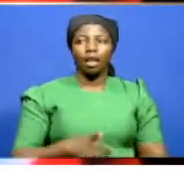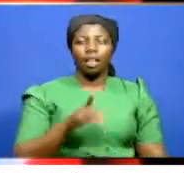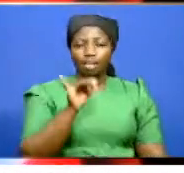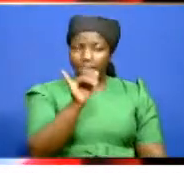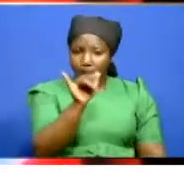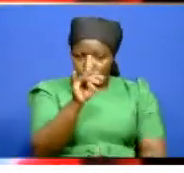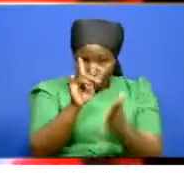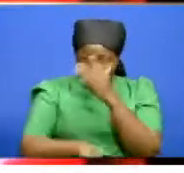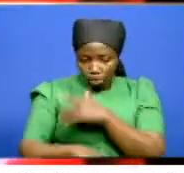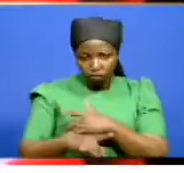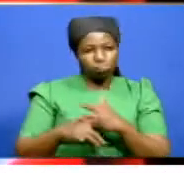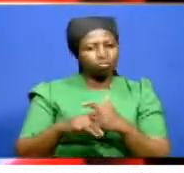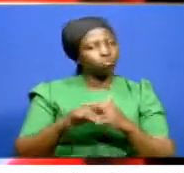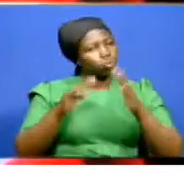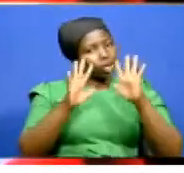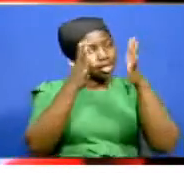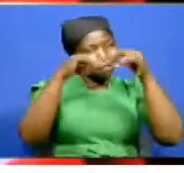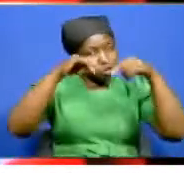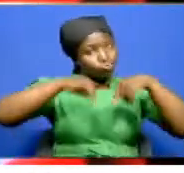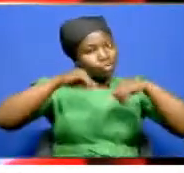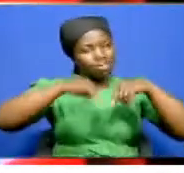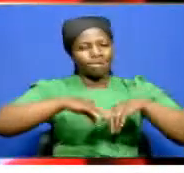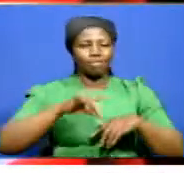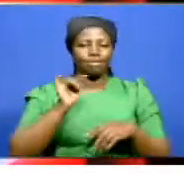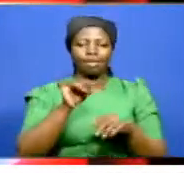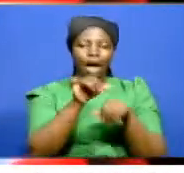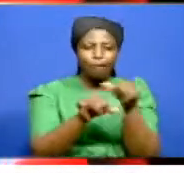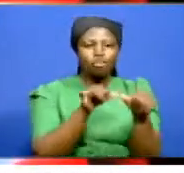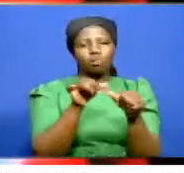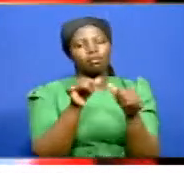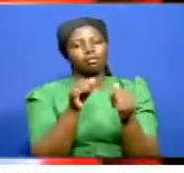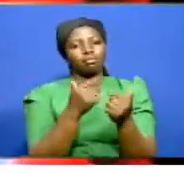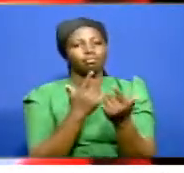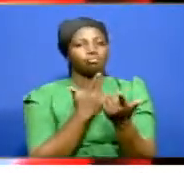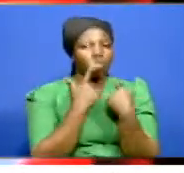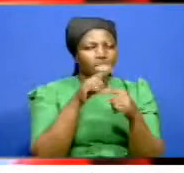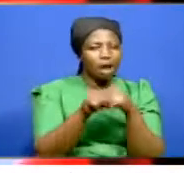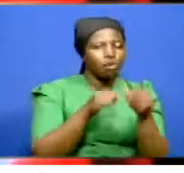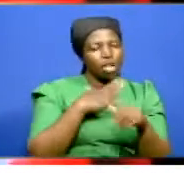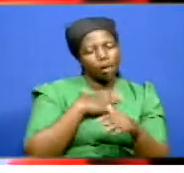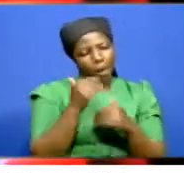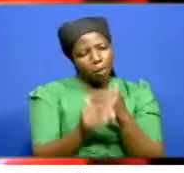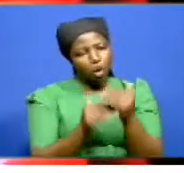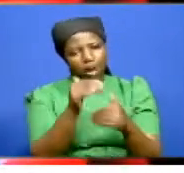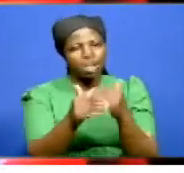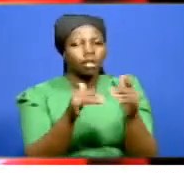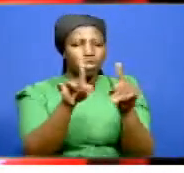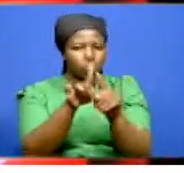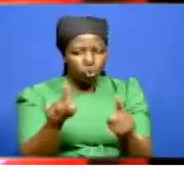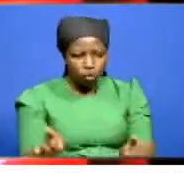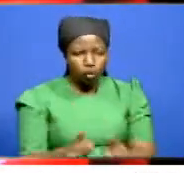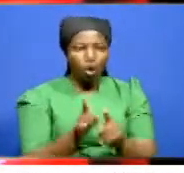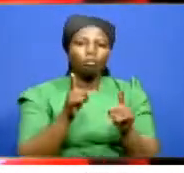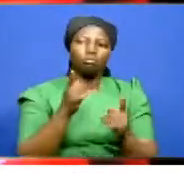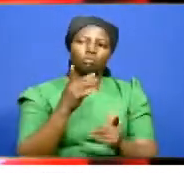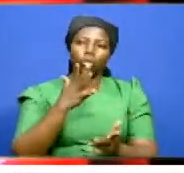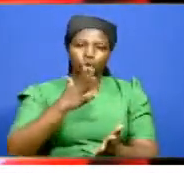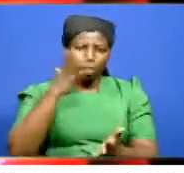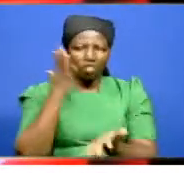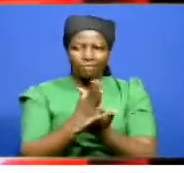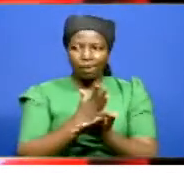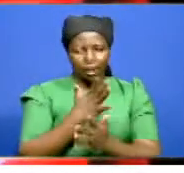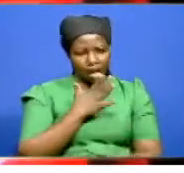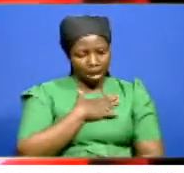today is about. It's about addressing our progress and also affirming our work is not yet